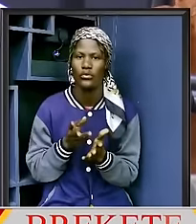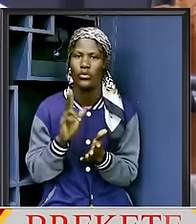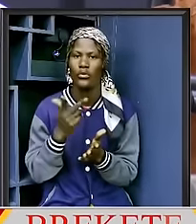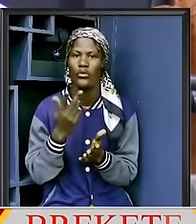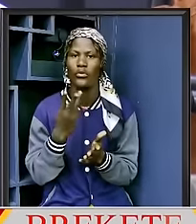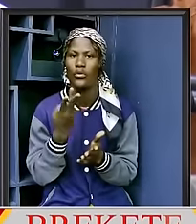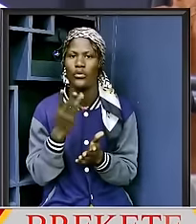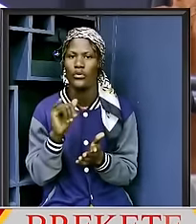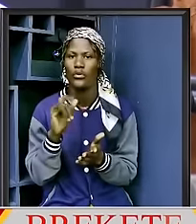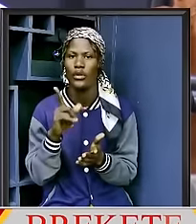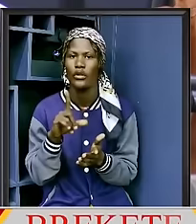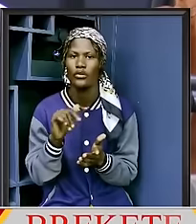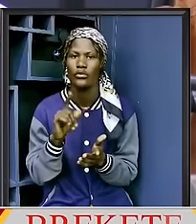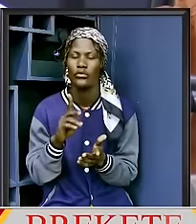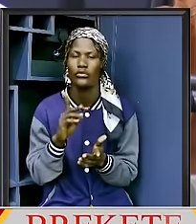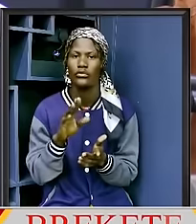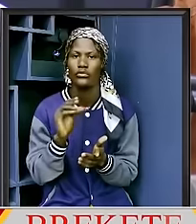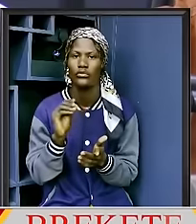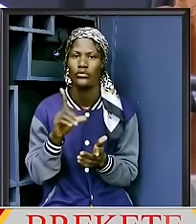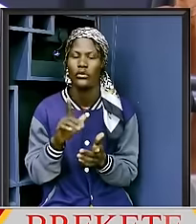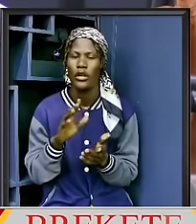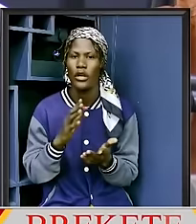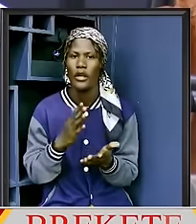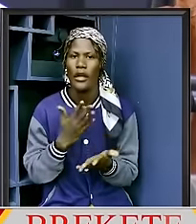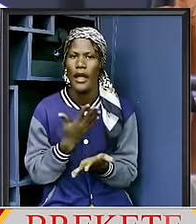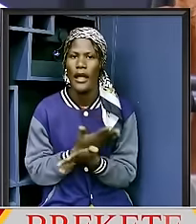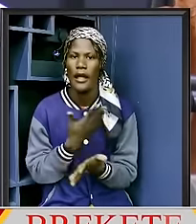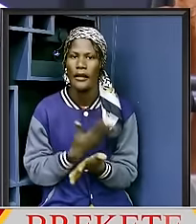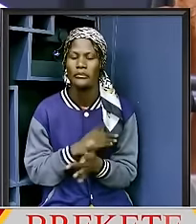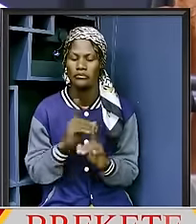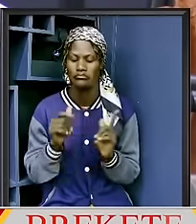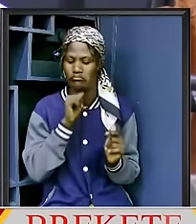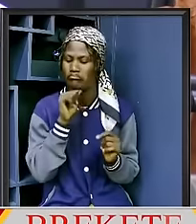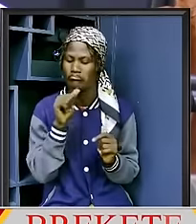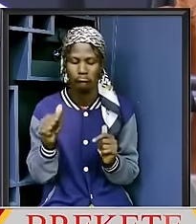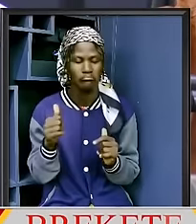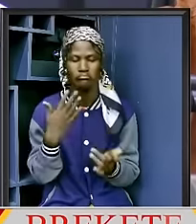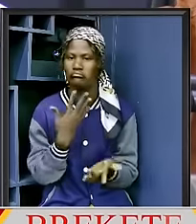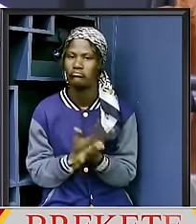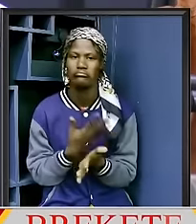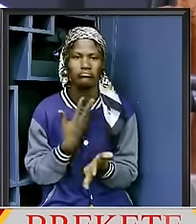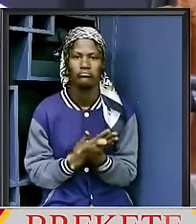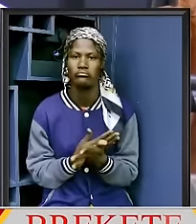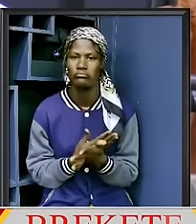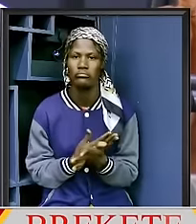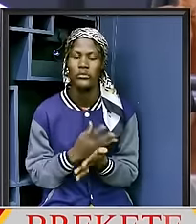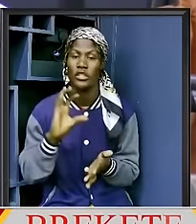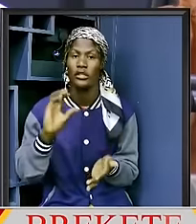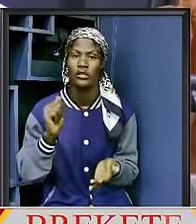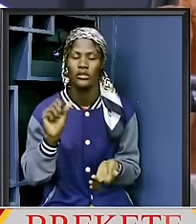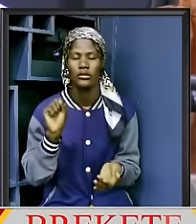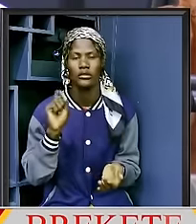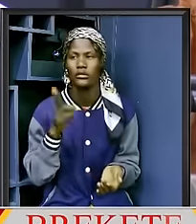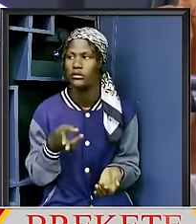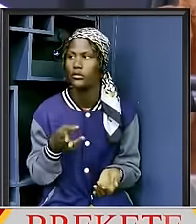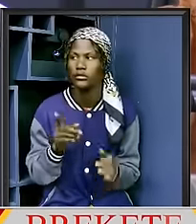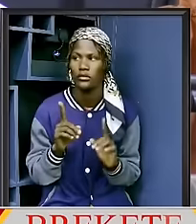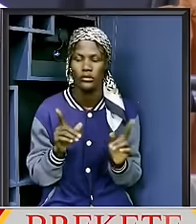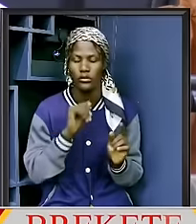the account, the company's account? I don't really withdraw cash. What I do to the company is, since they don't allow us to